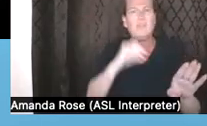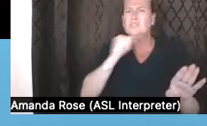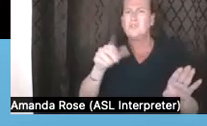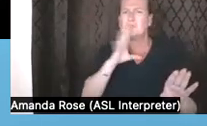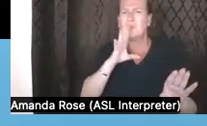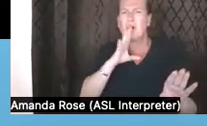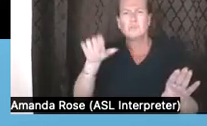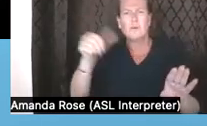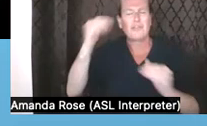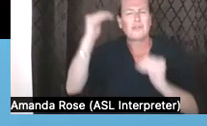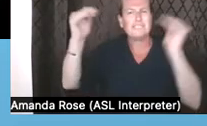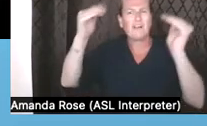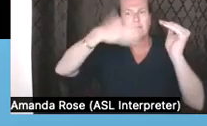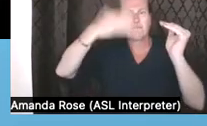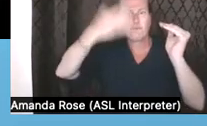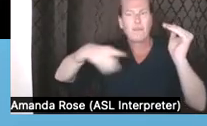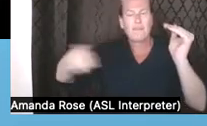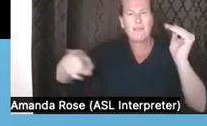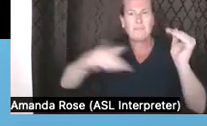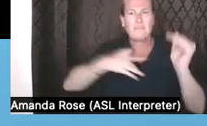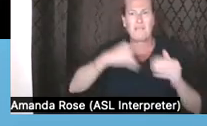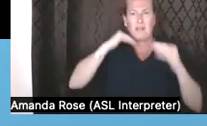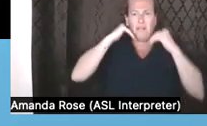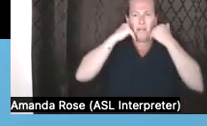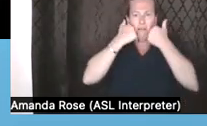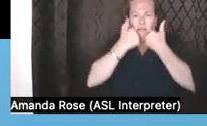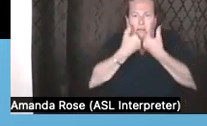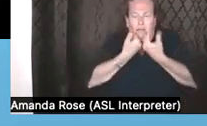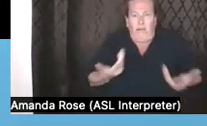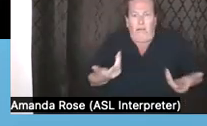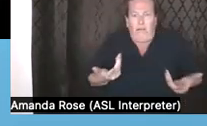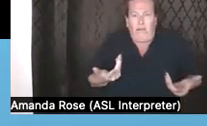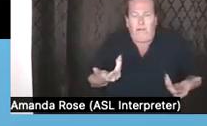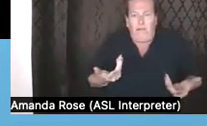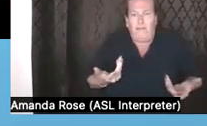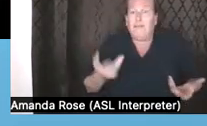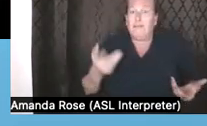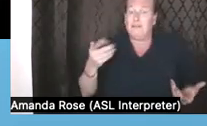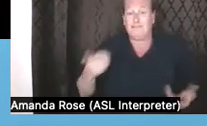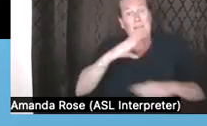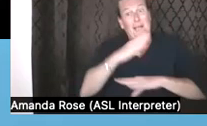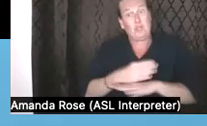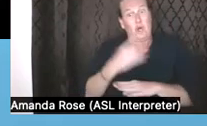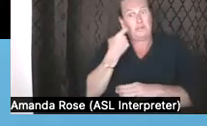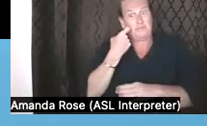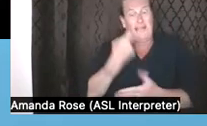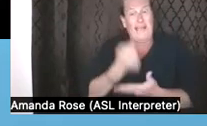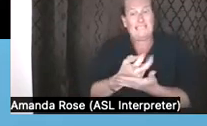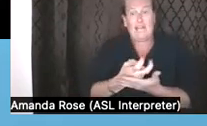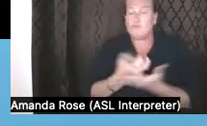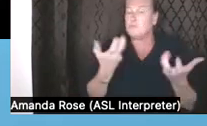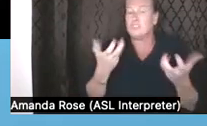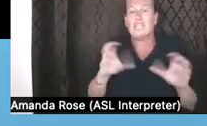want to shame them when, you know, my aunt calls, oh, I just dealt with my daughter. She had a tantrum because she wasn't ready to take a